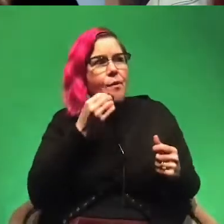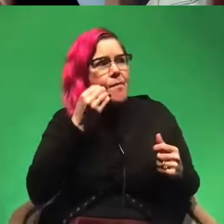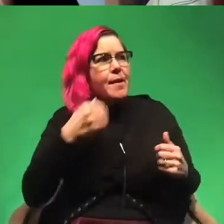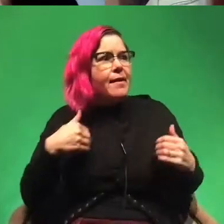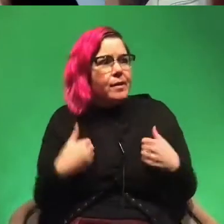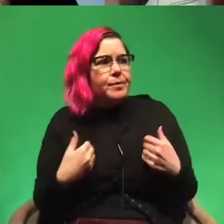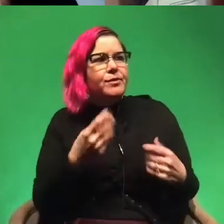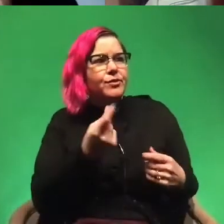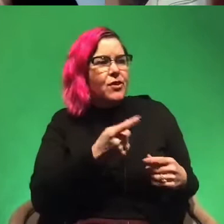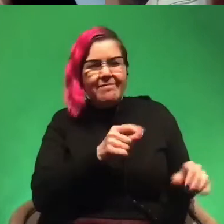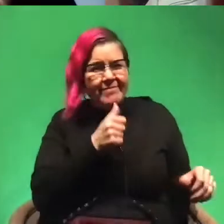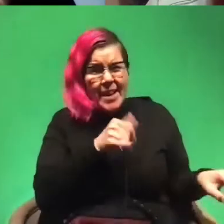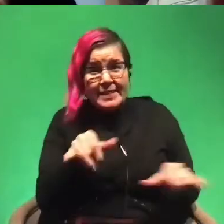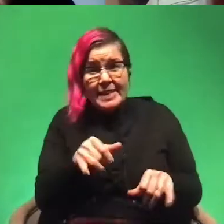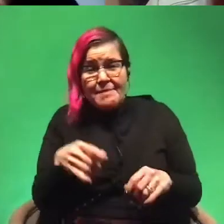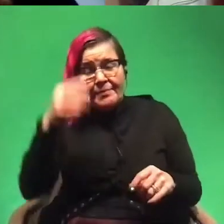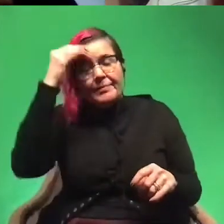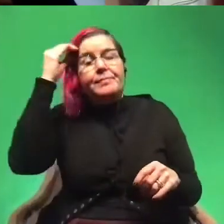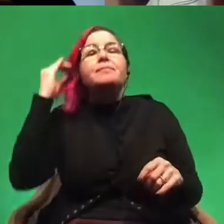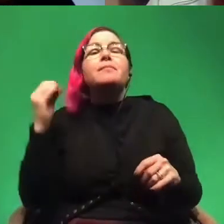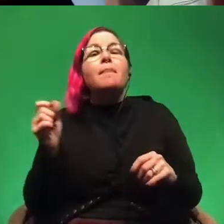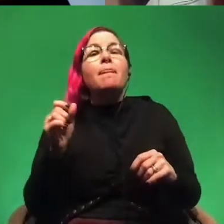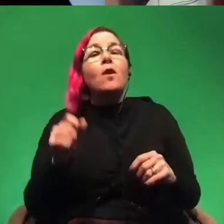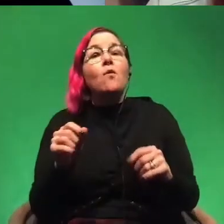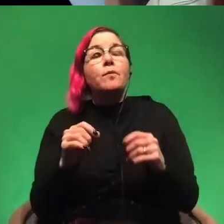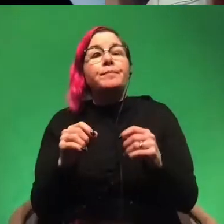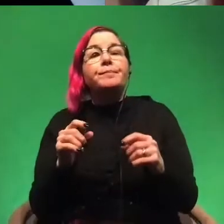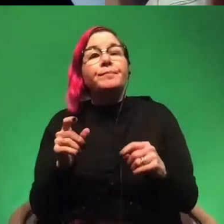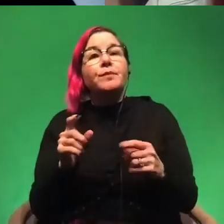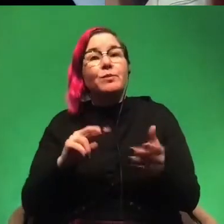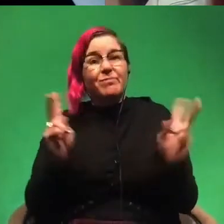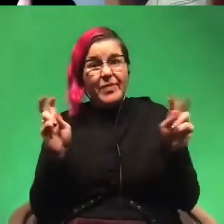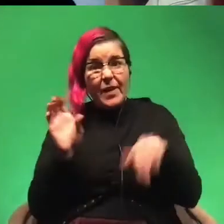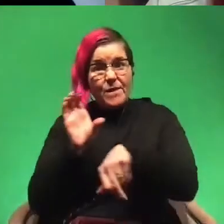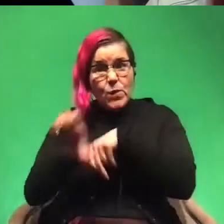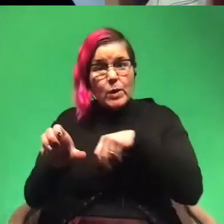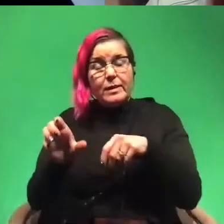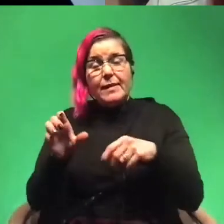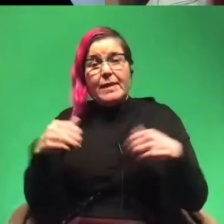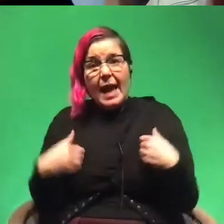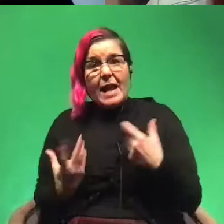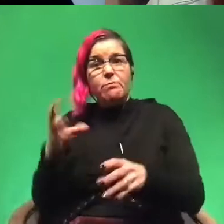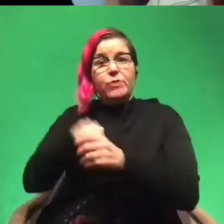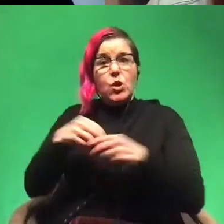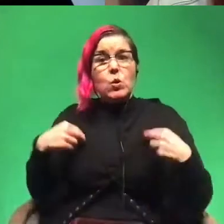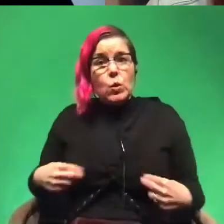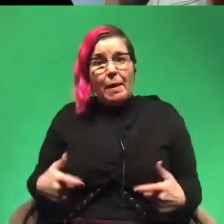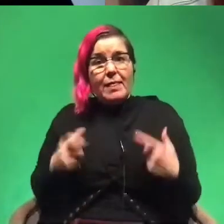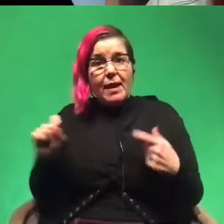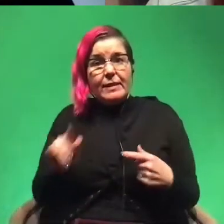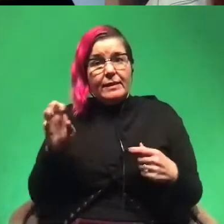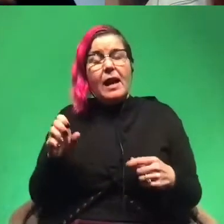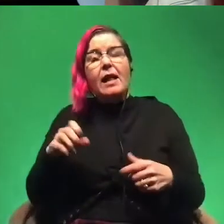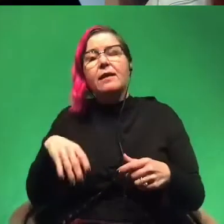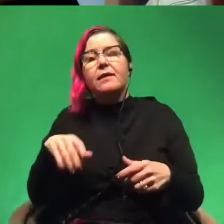dogs. And so with that being said, we're forcing these animals into this human lifestyle. We're forcing them out of a natural sleep